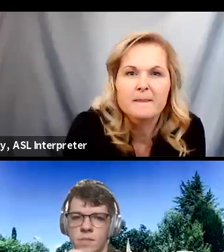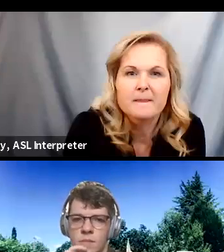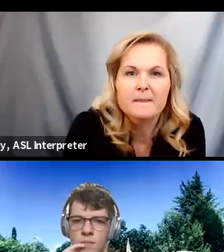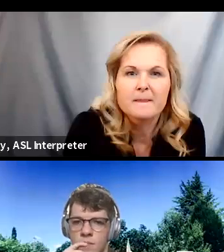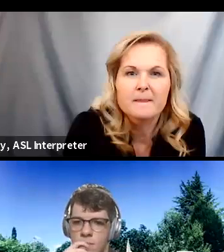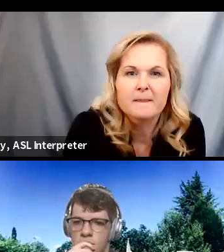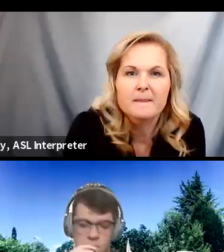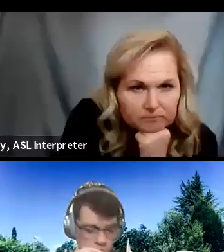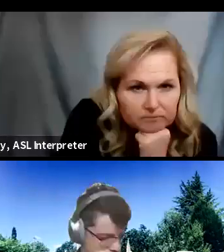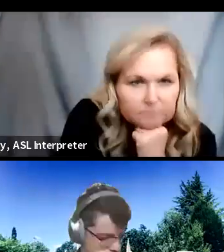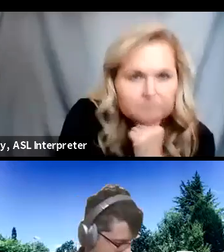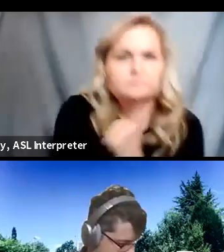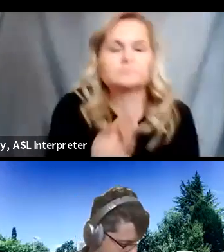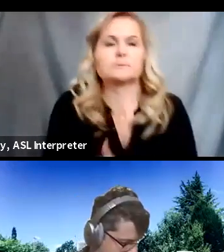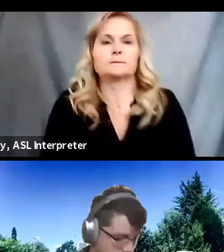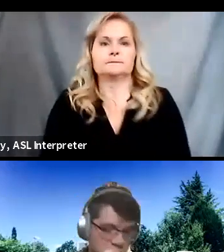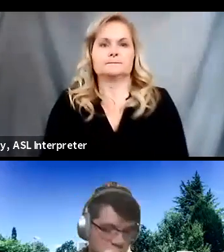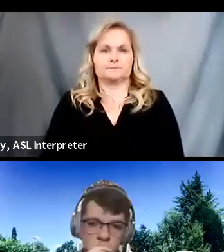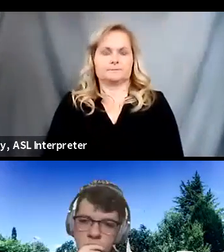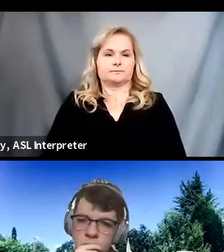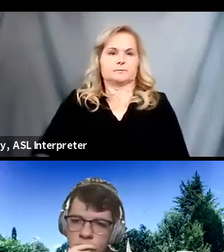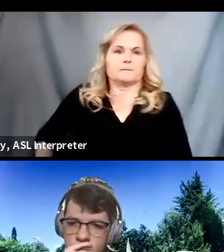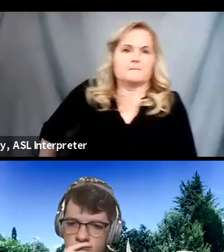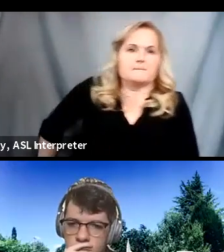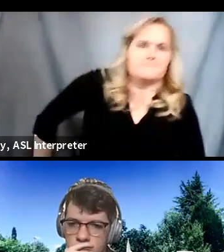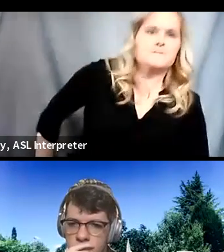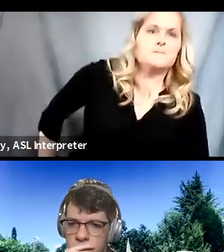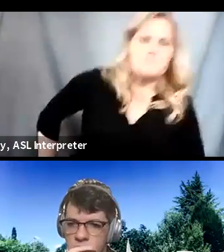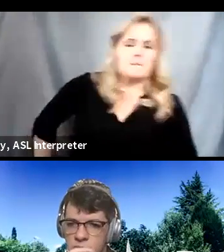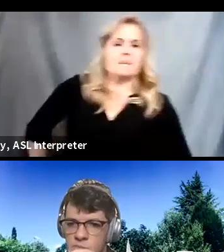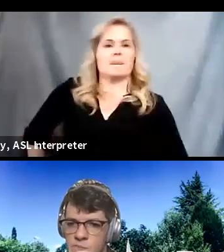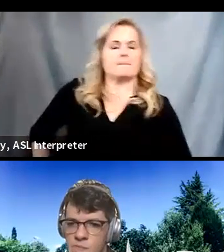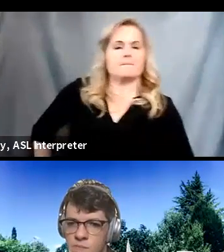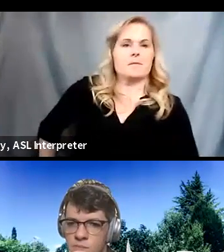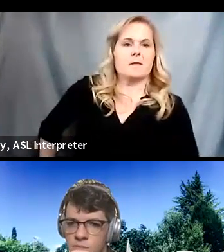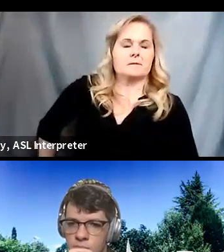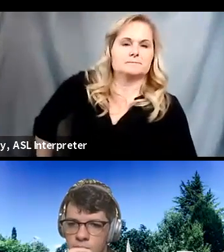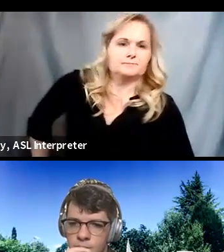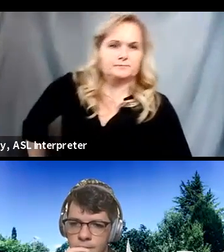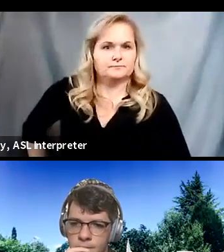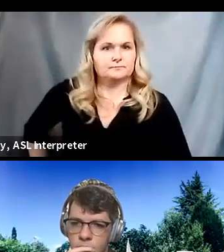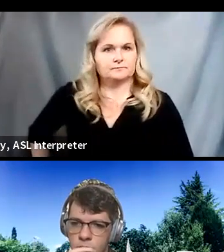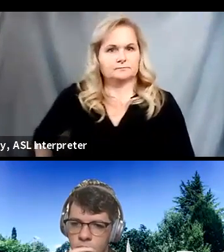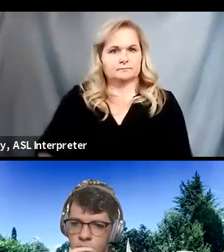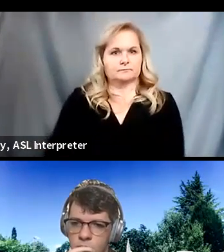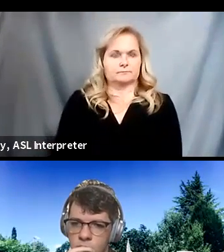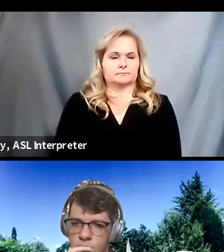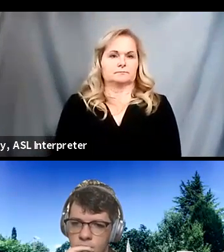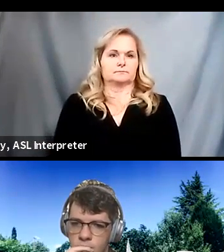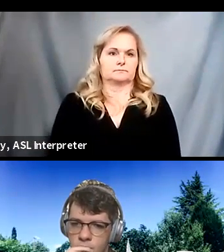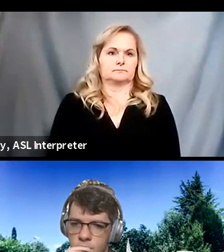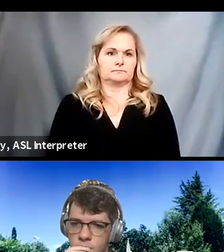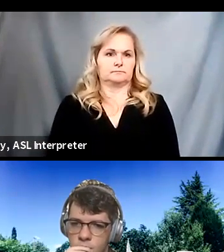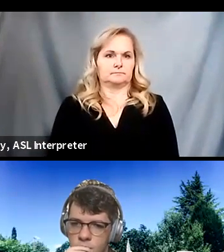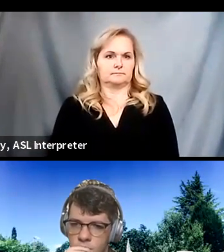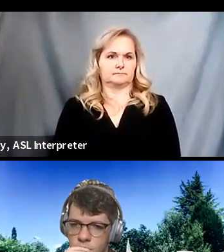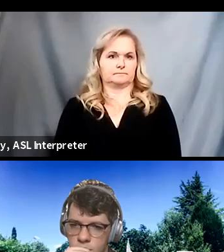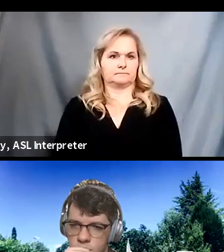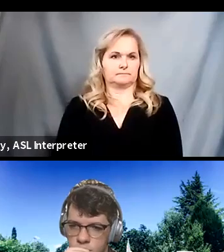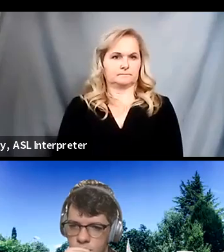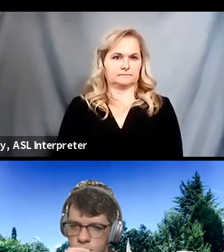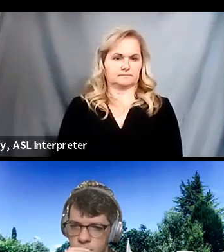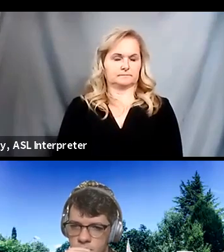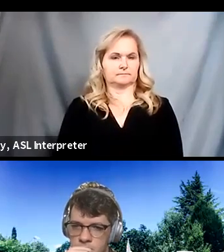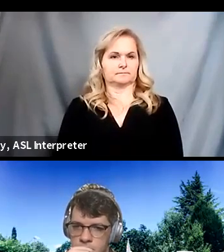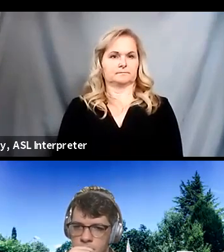acknowledgements challenge the empty vessel approaches to organizing, collaboration, and creation, which require that we leave